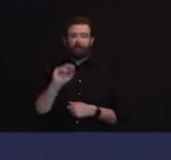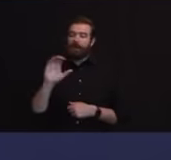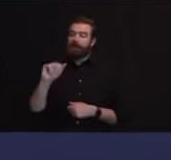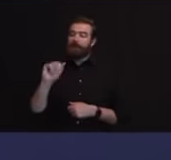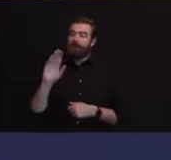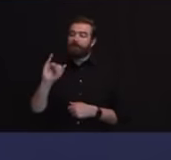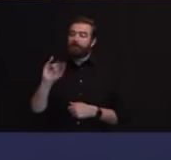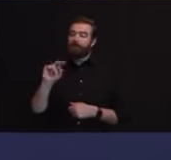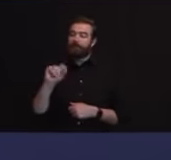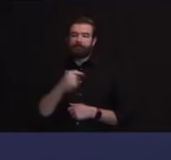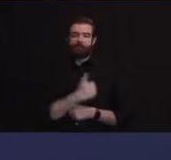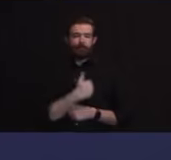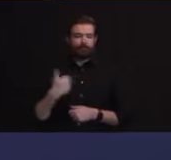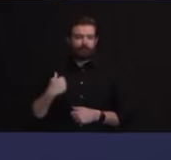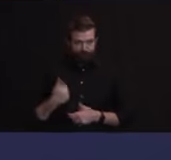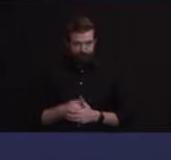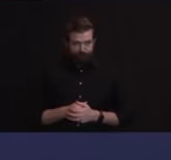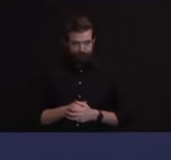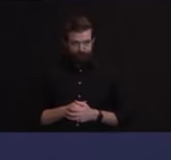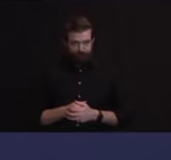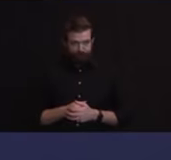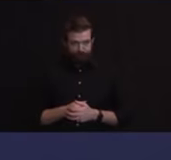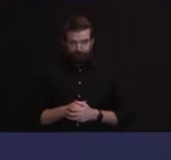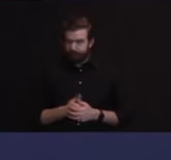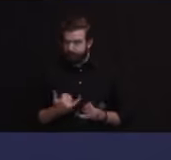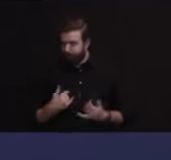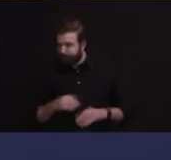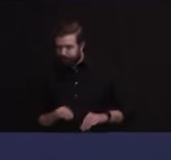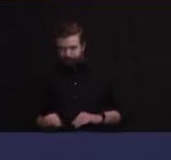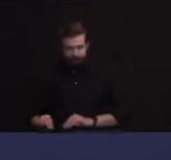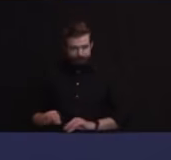let me just get myself organized here.